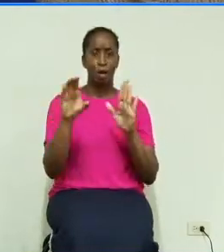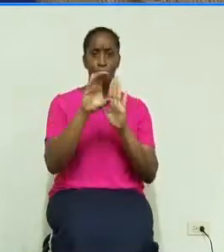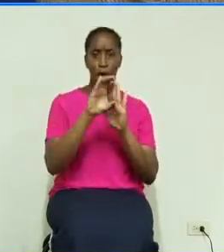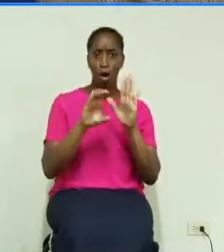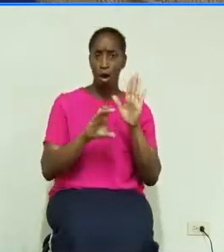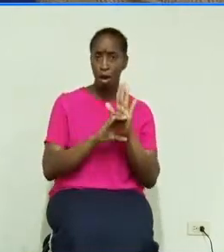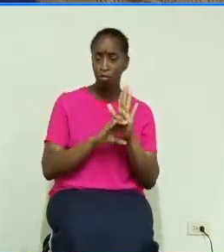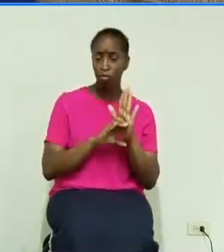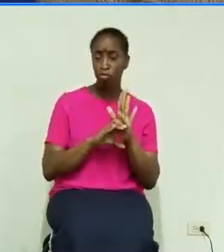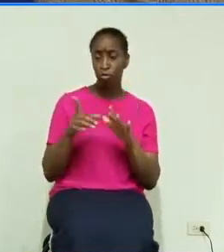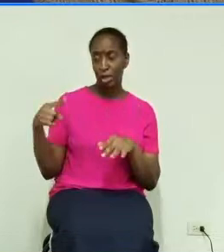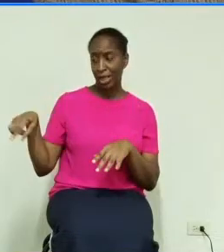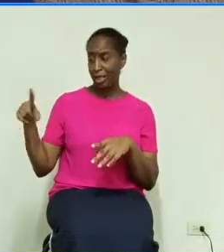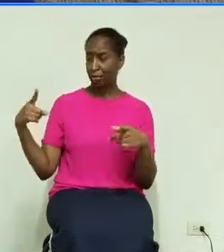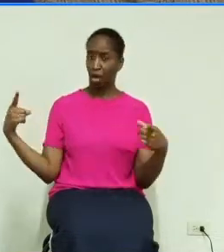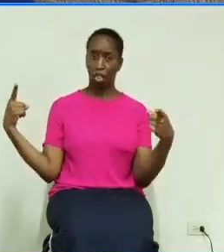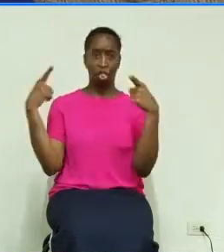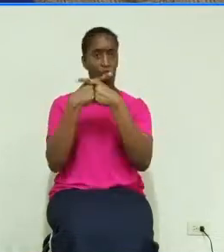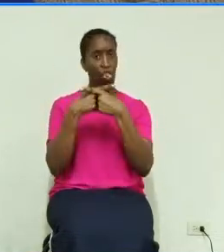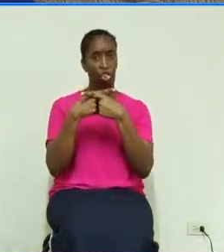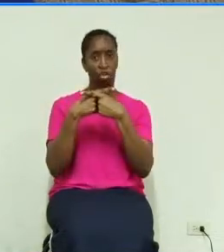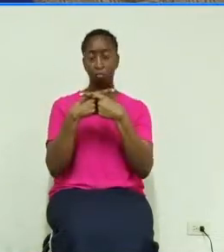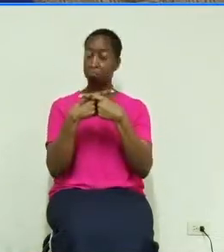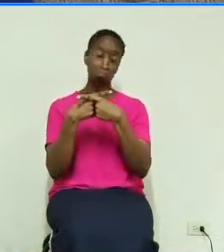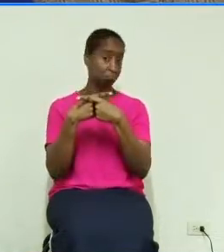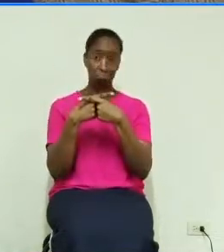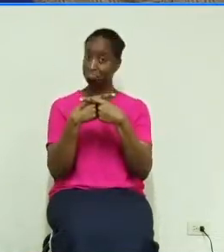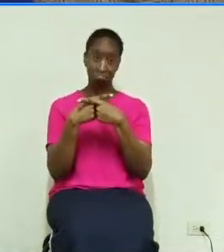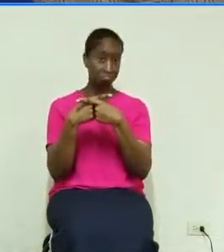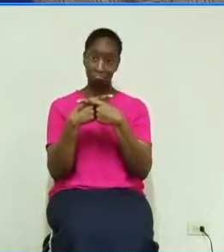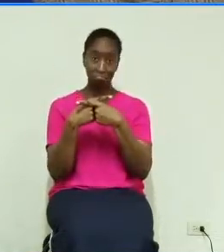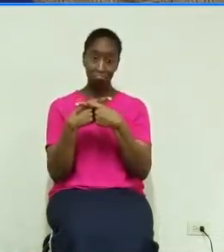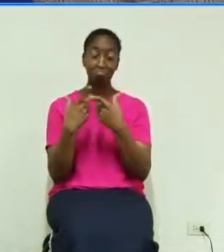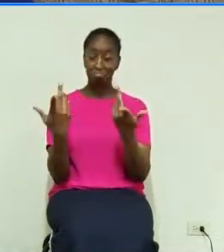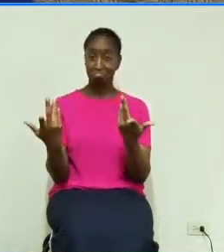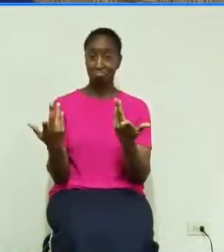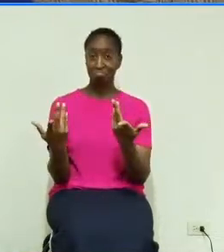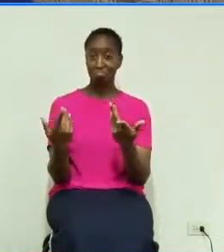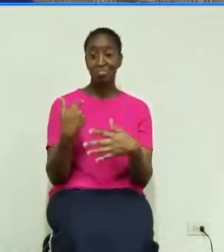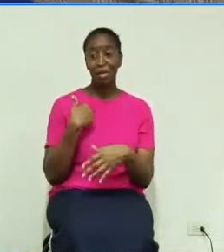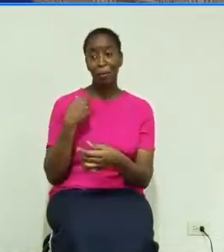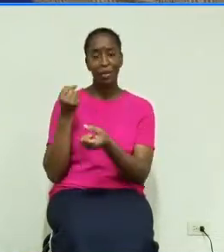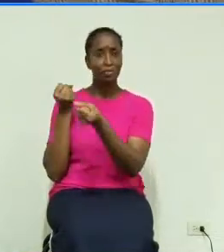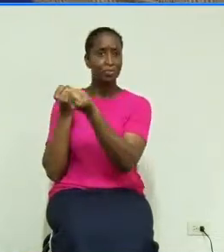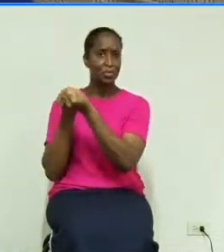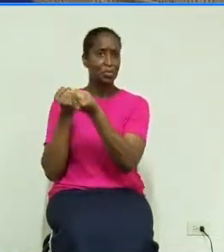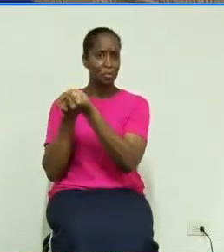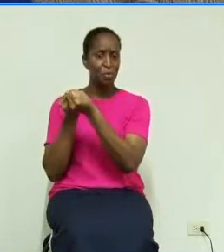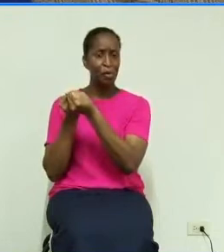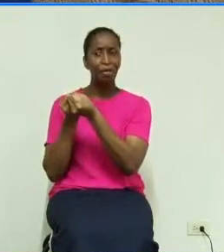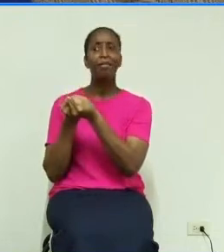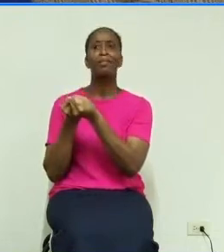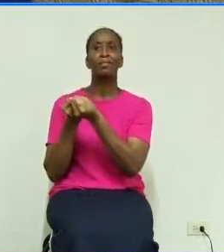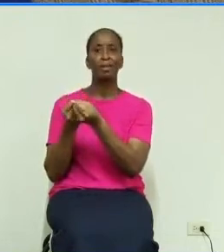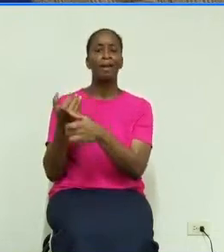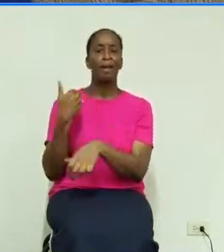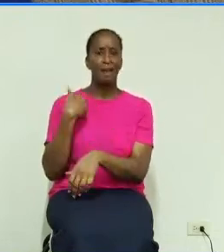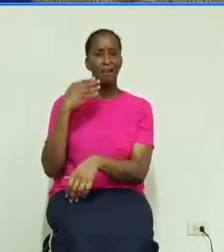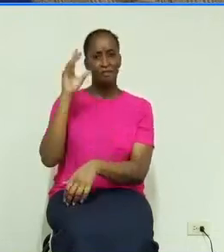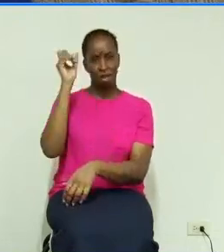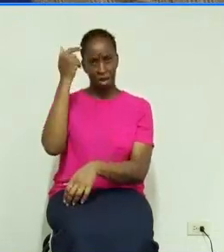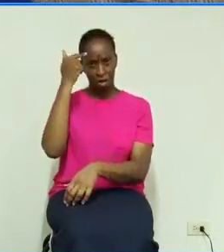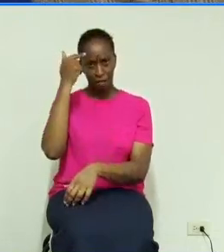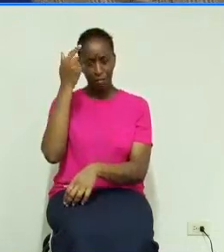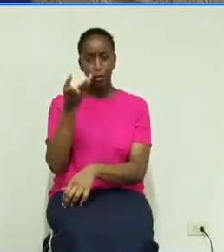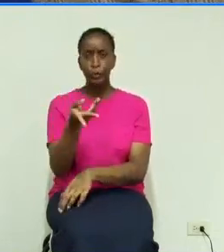upper house. I certainly agree with it. However it's constituted, remember, it must never,